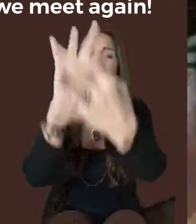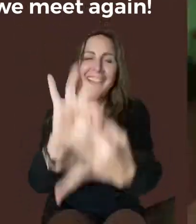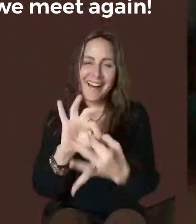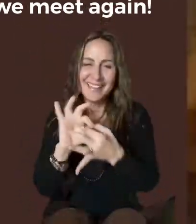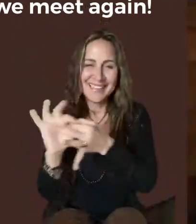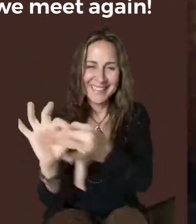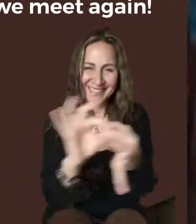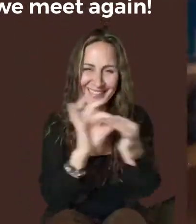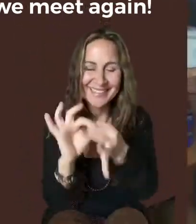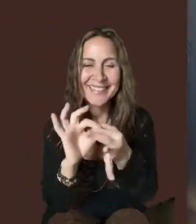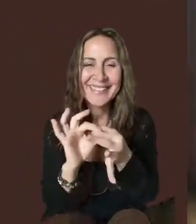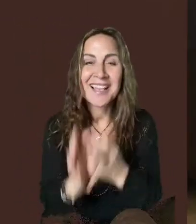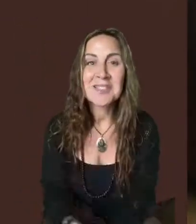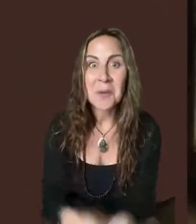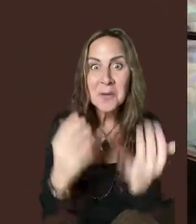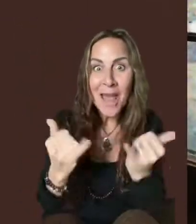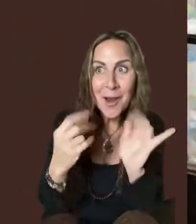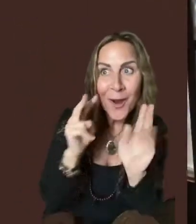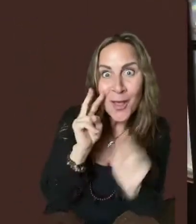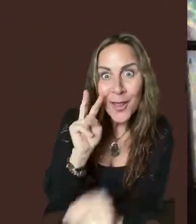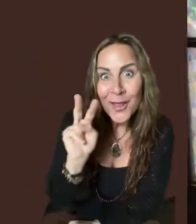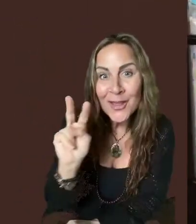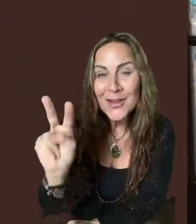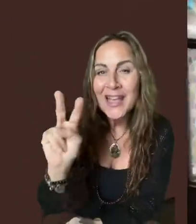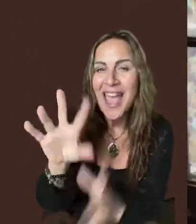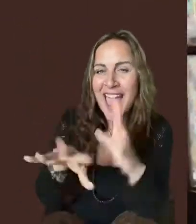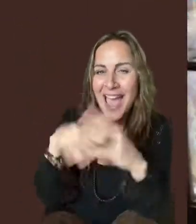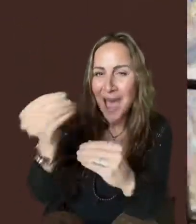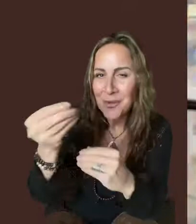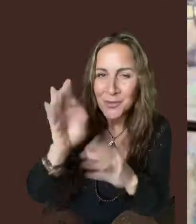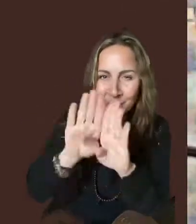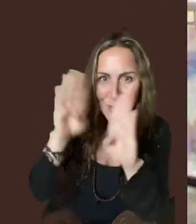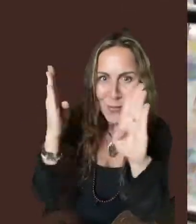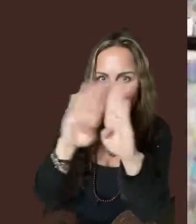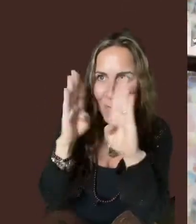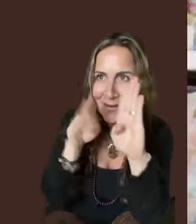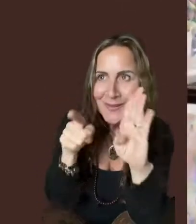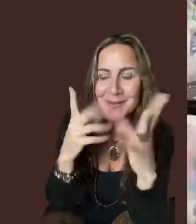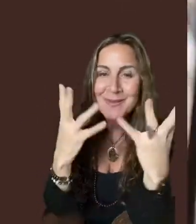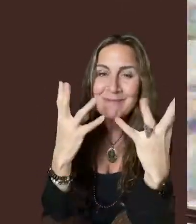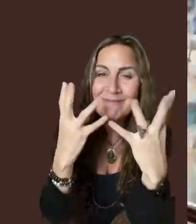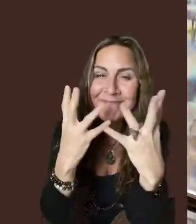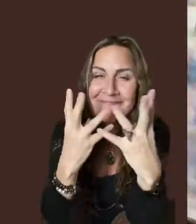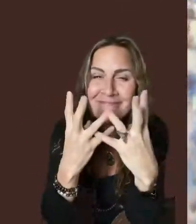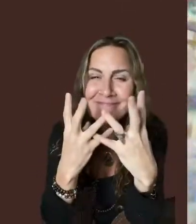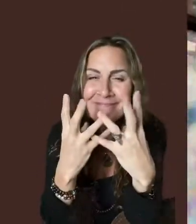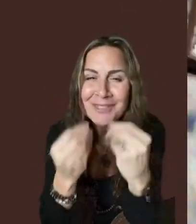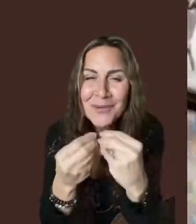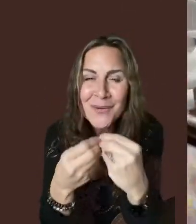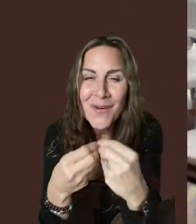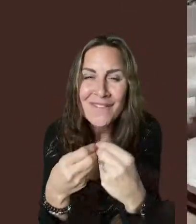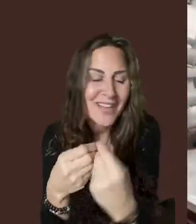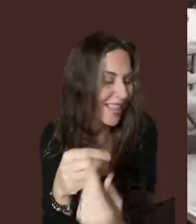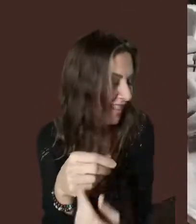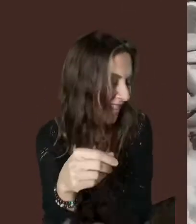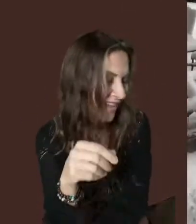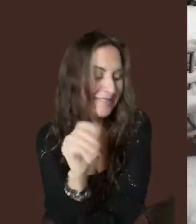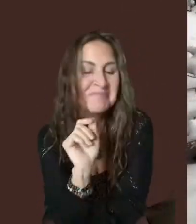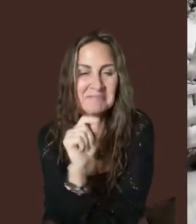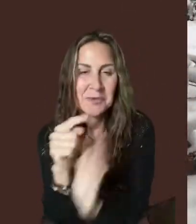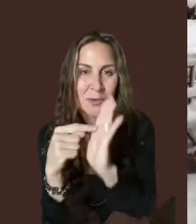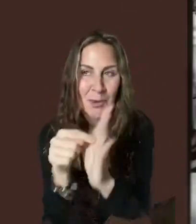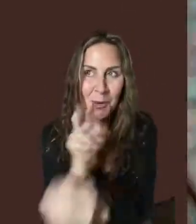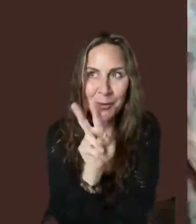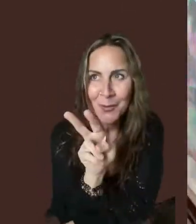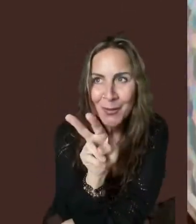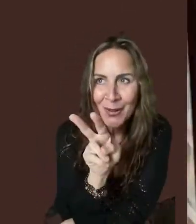the studio door. And it is pretty magnificent. So